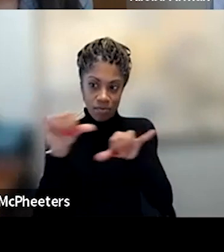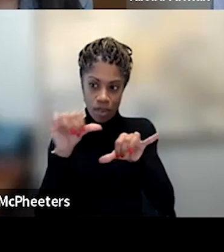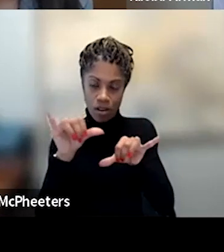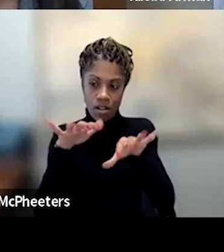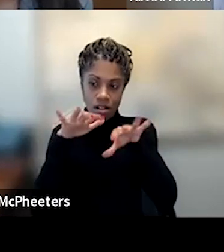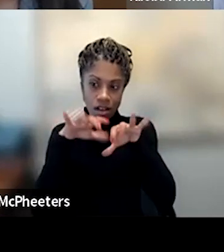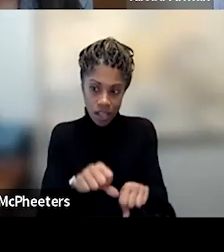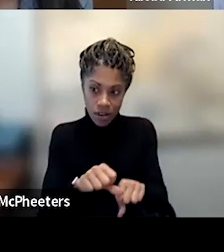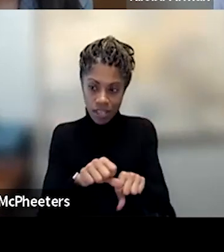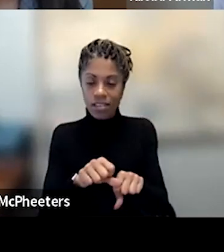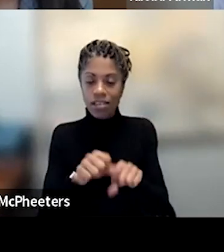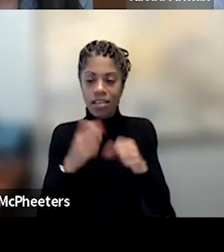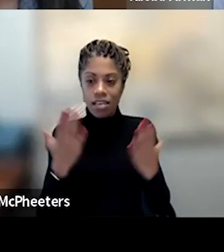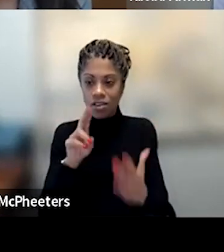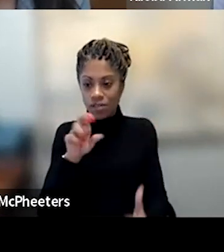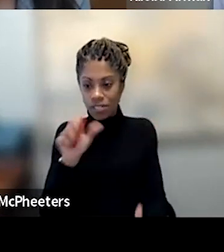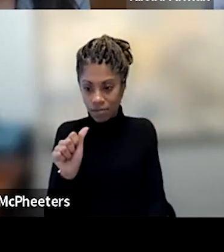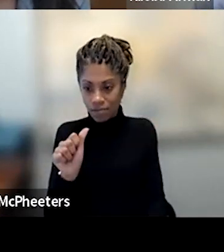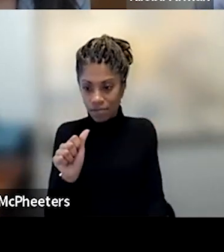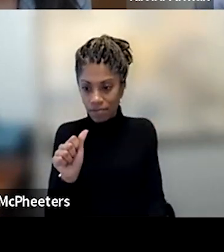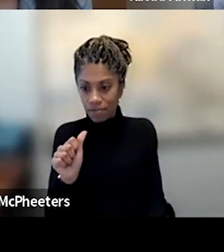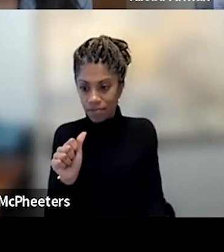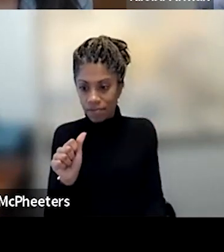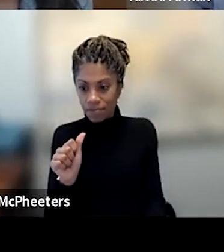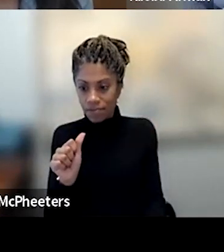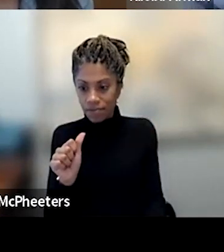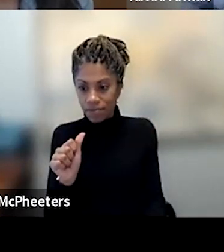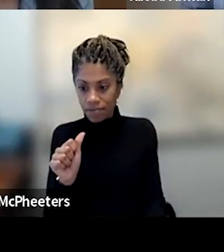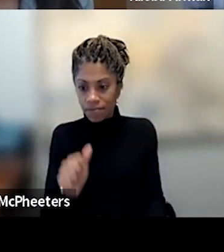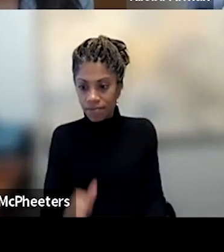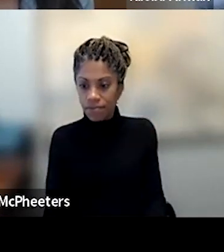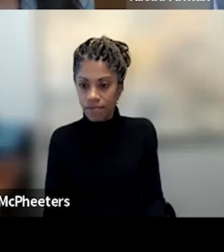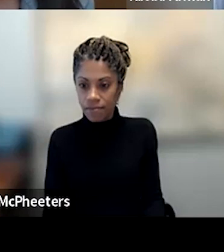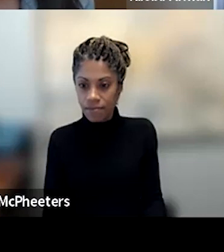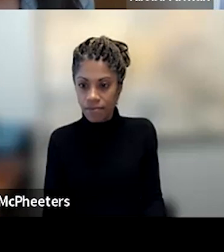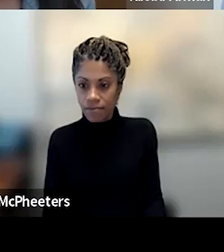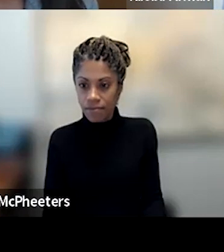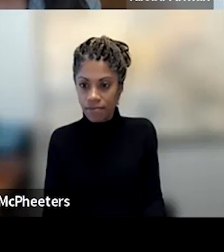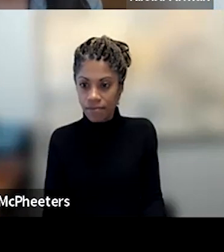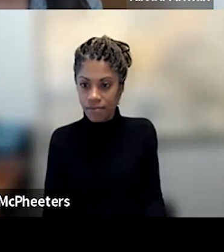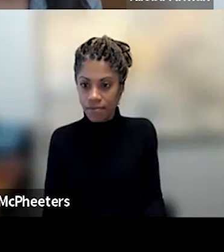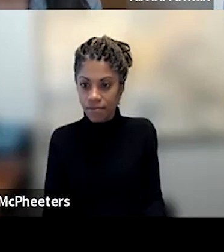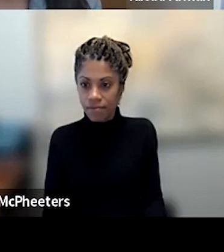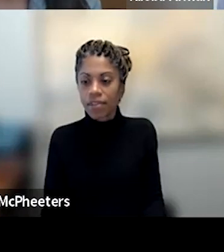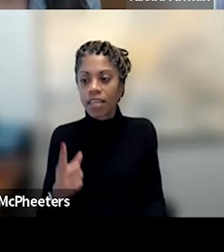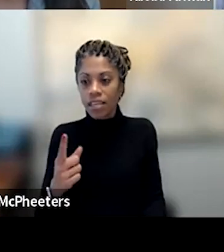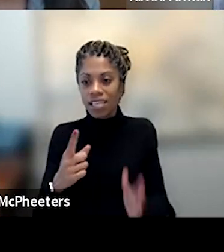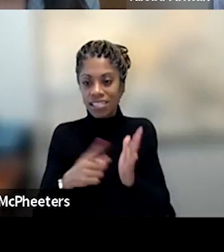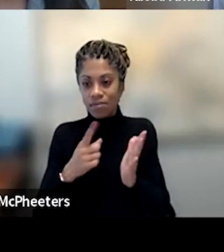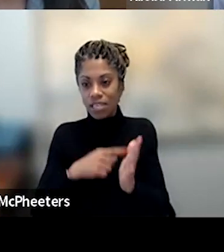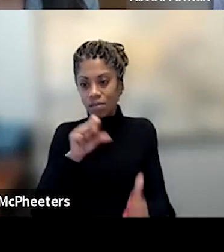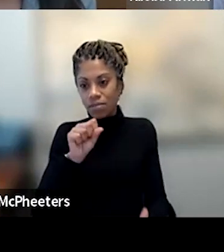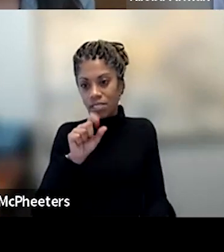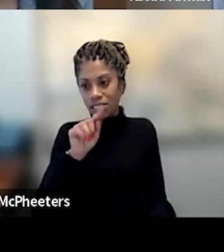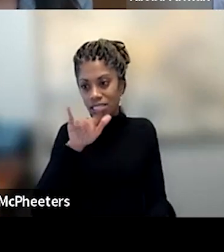chat, any style guide that's public, we definitely can figure out how to get the links out to you all. Sometimes style guides are internal, but